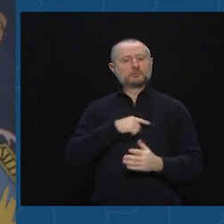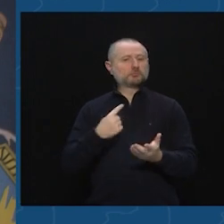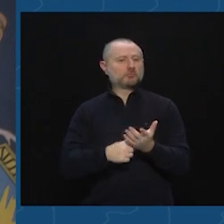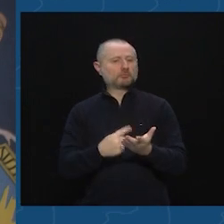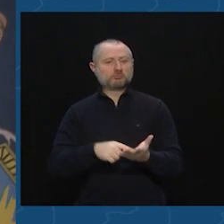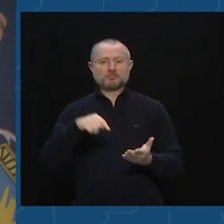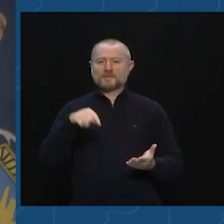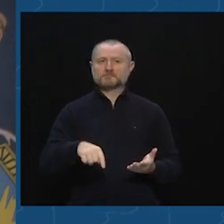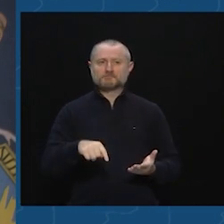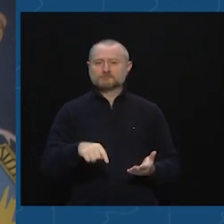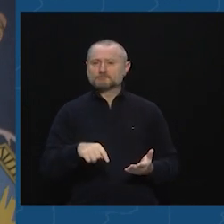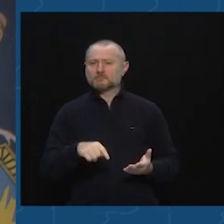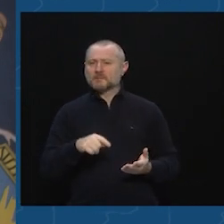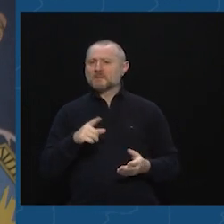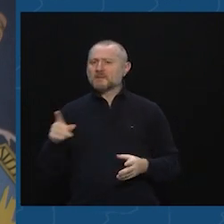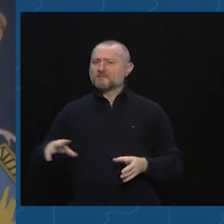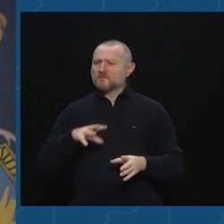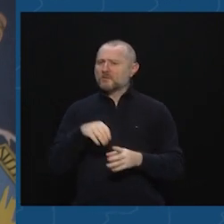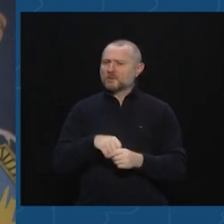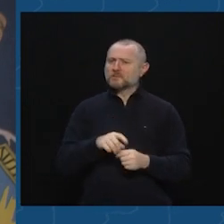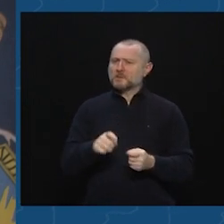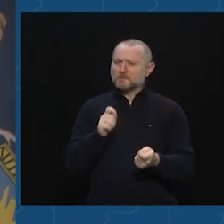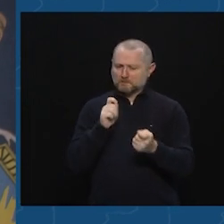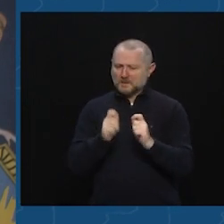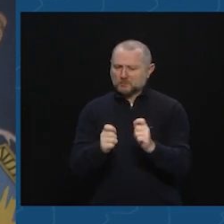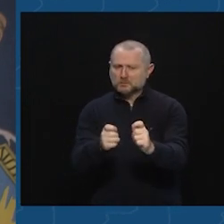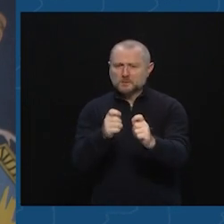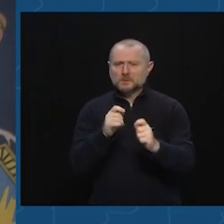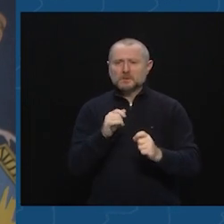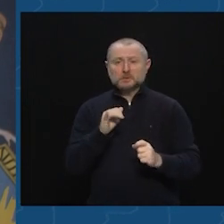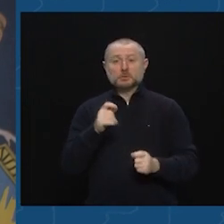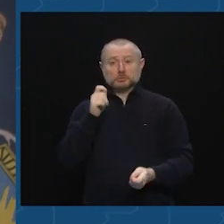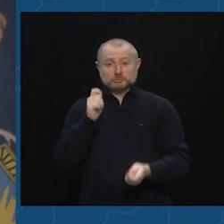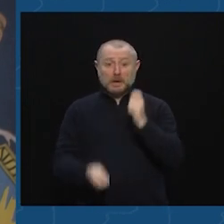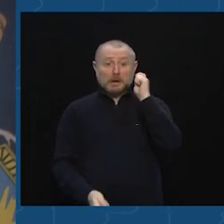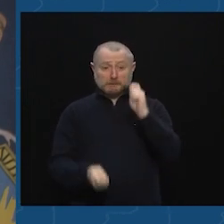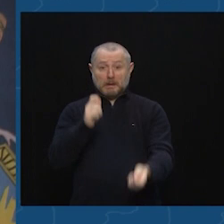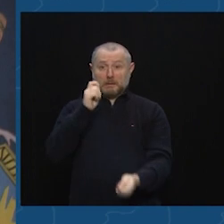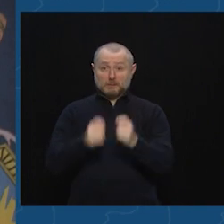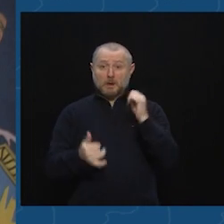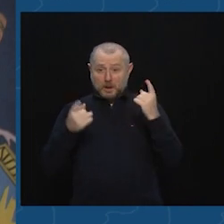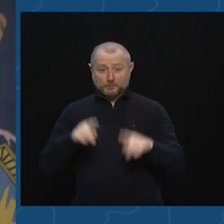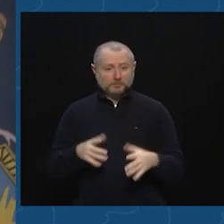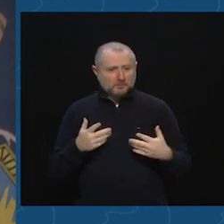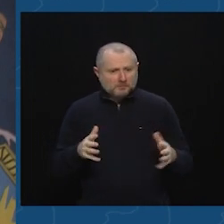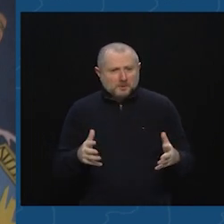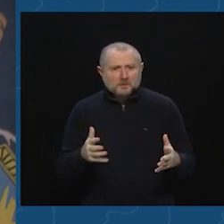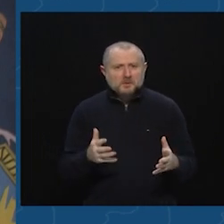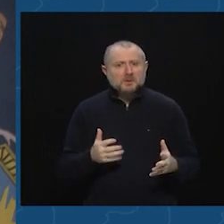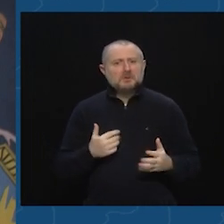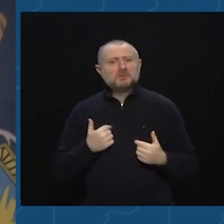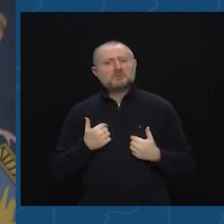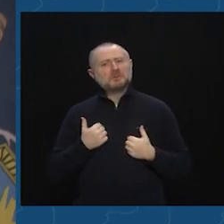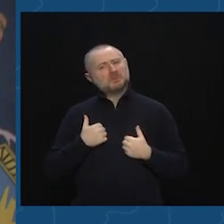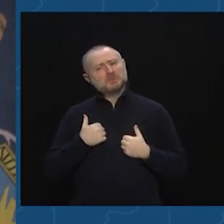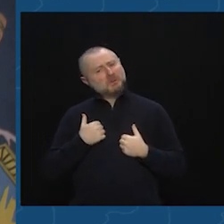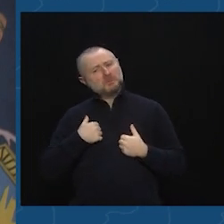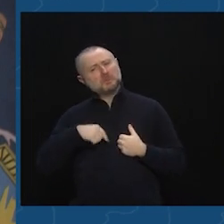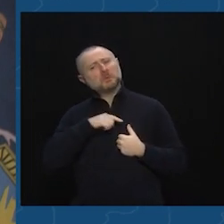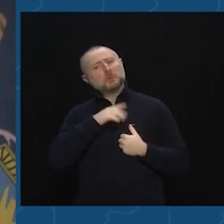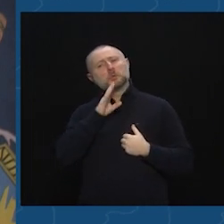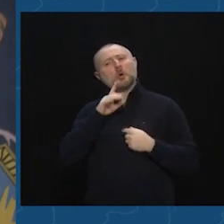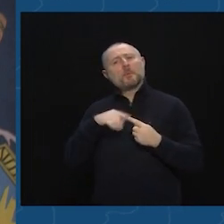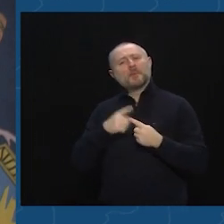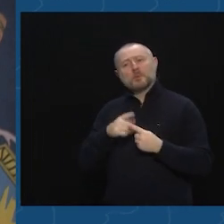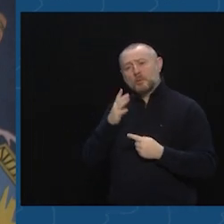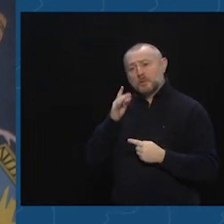made. And I will absolutely stand behind the fundamental premise on why we needed bail reform in the first place. And I will describe the situation